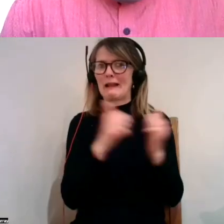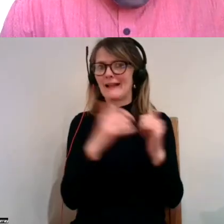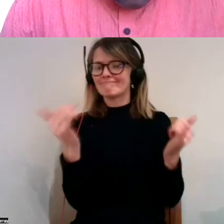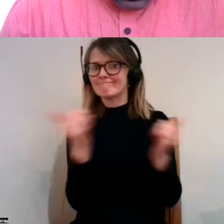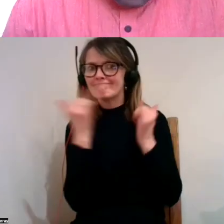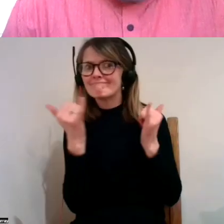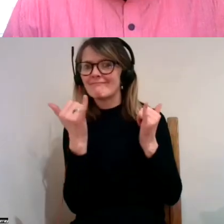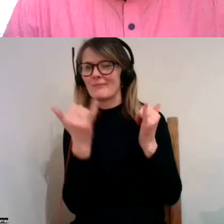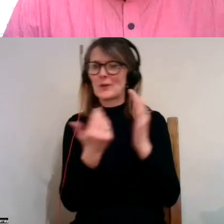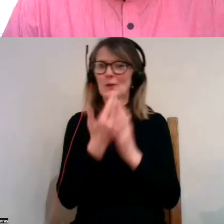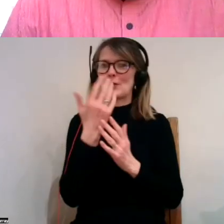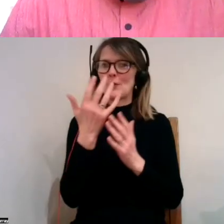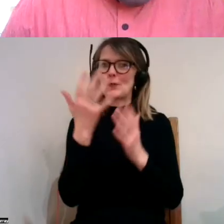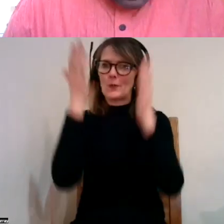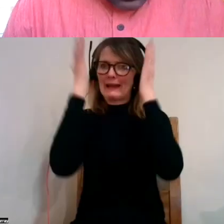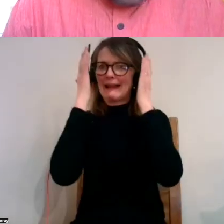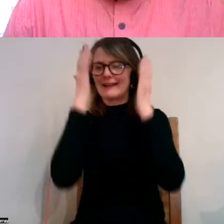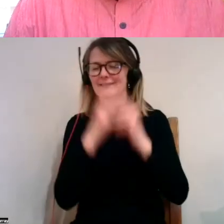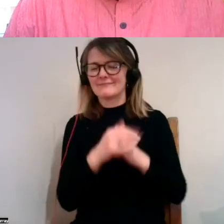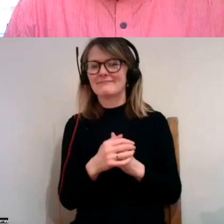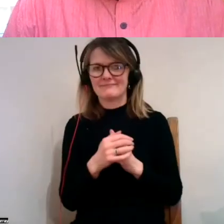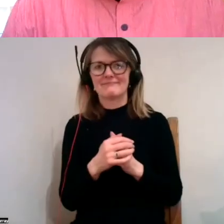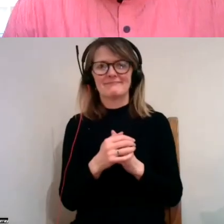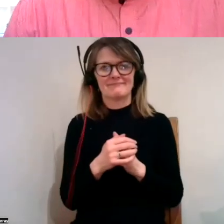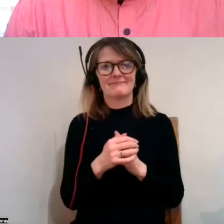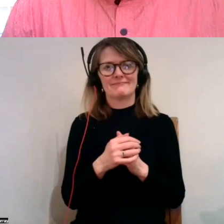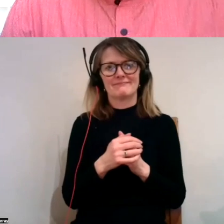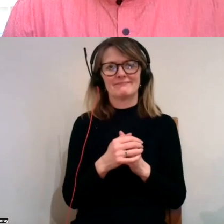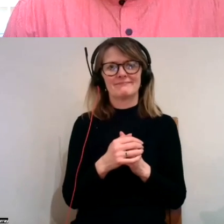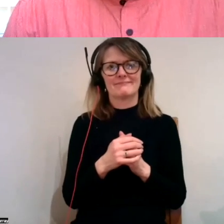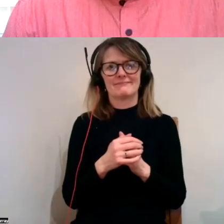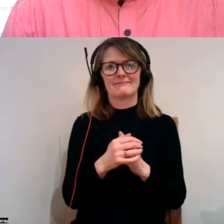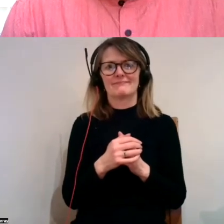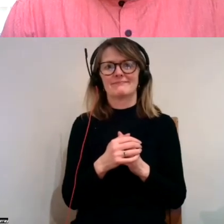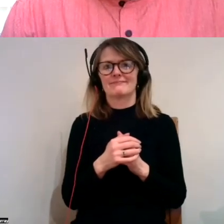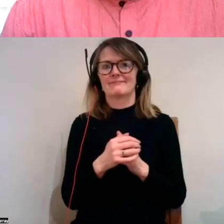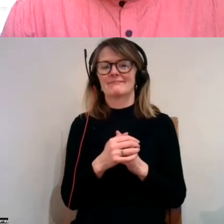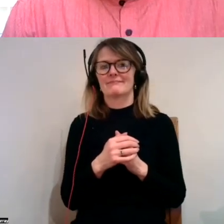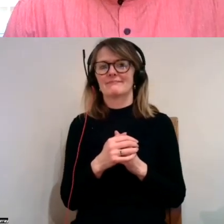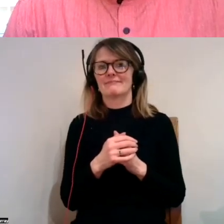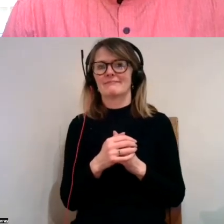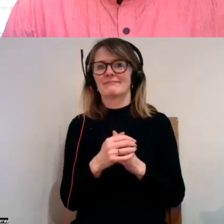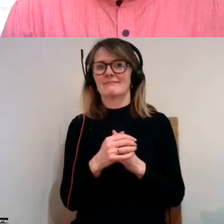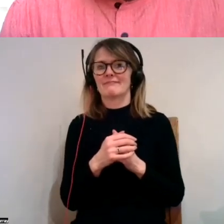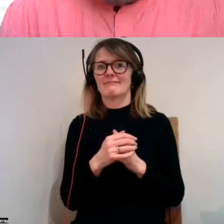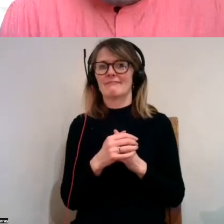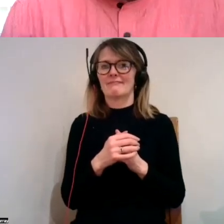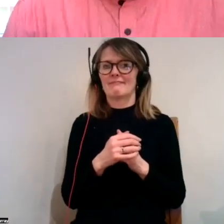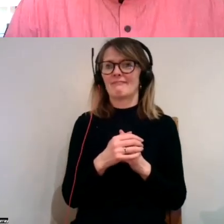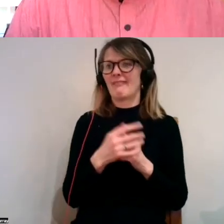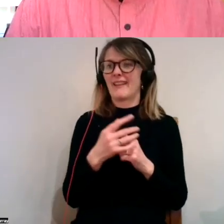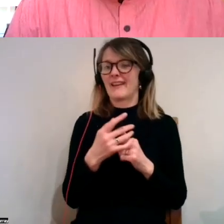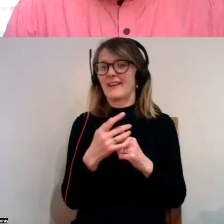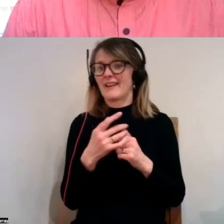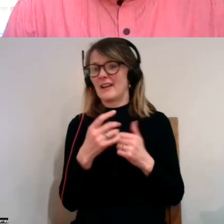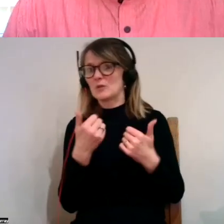new king being enthroned. And it's probably a good place to start thinking about power